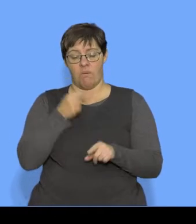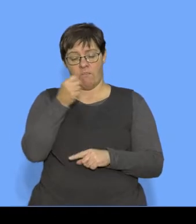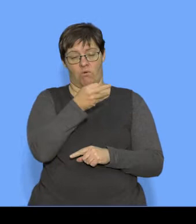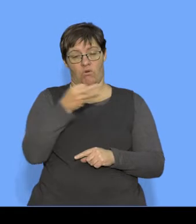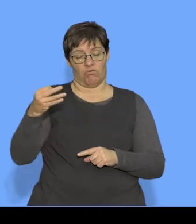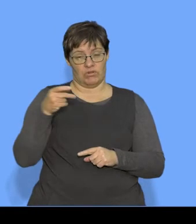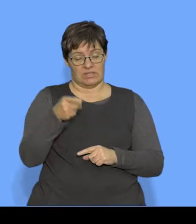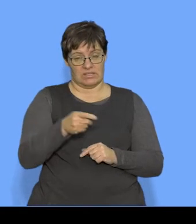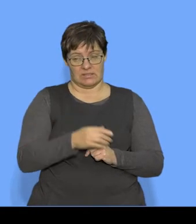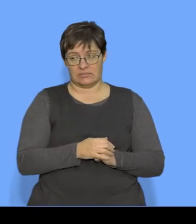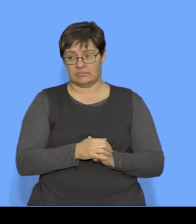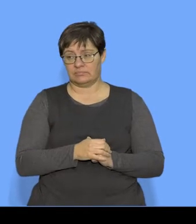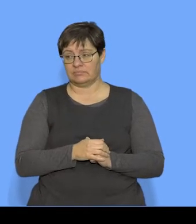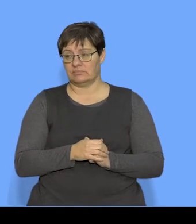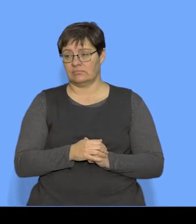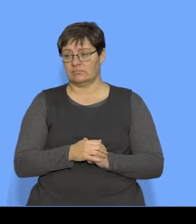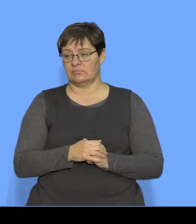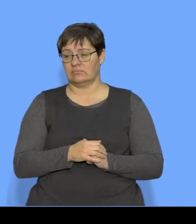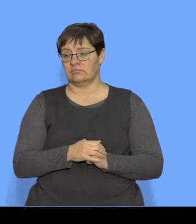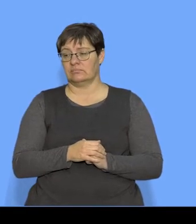congruency.